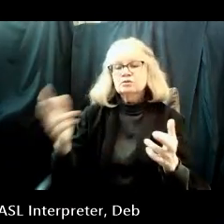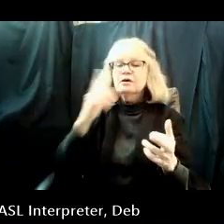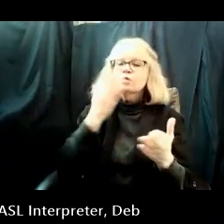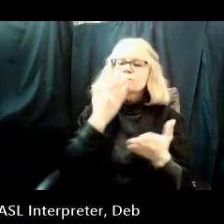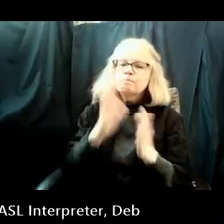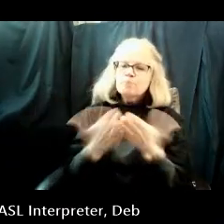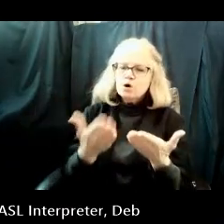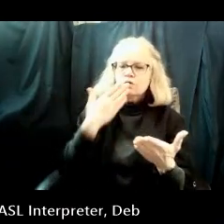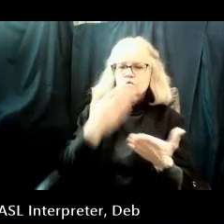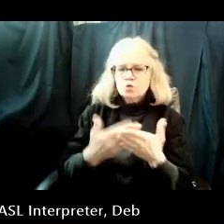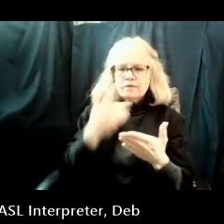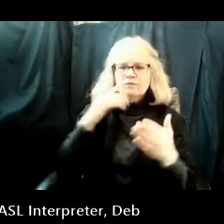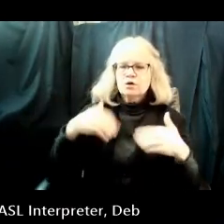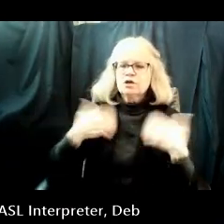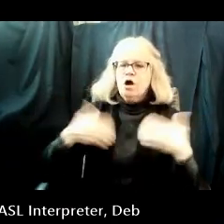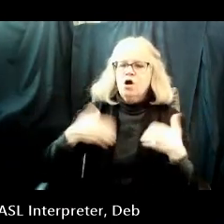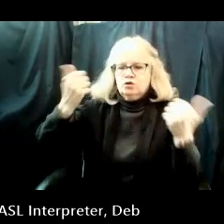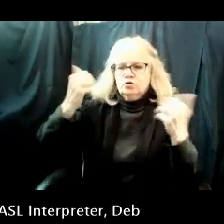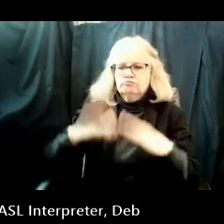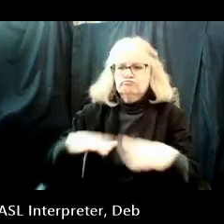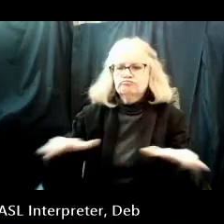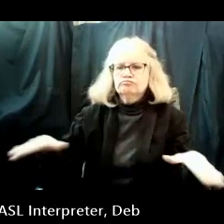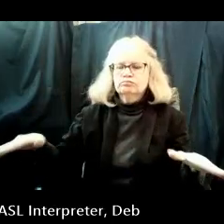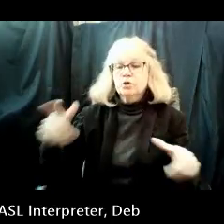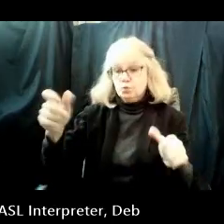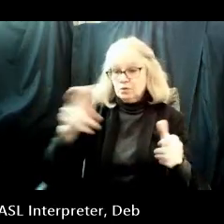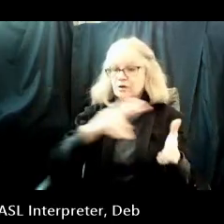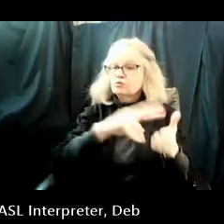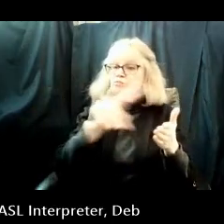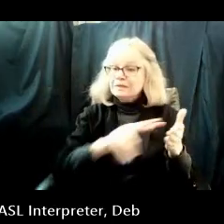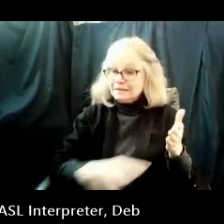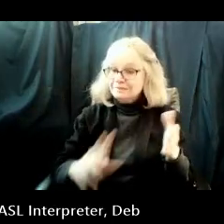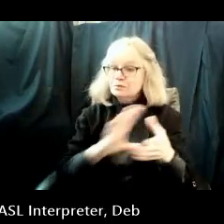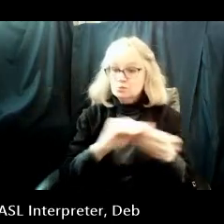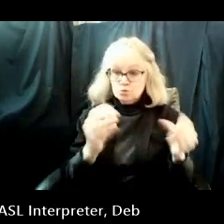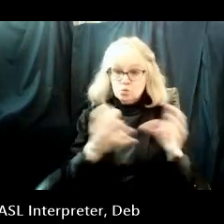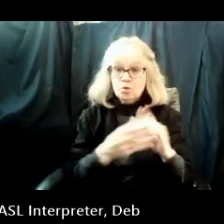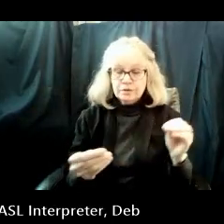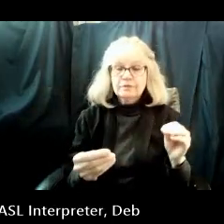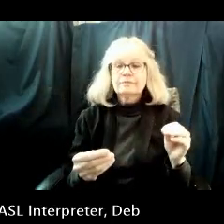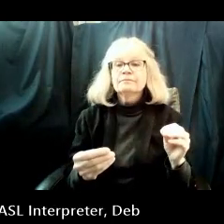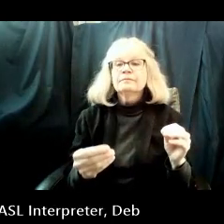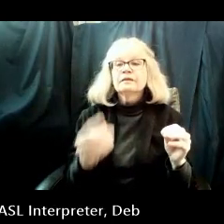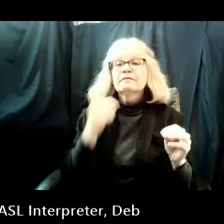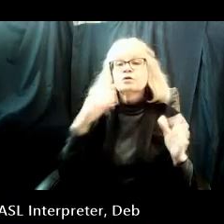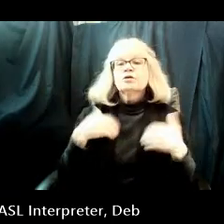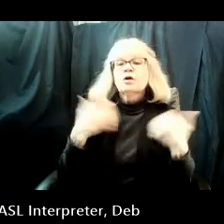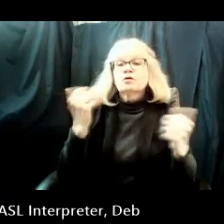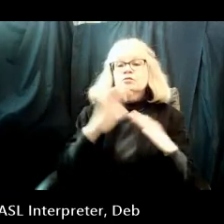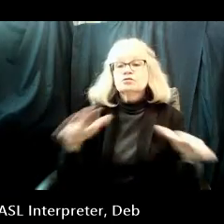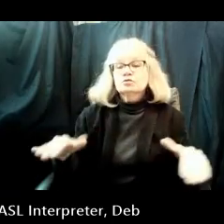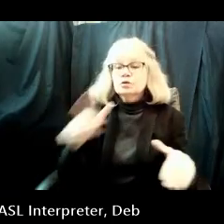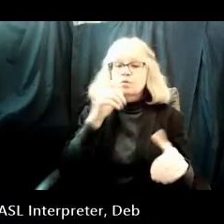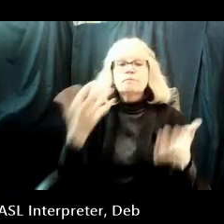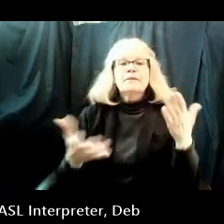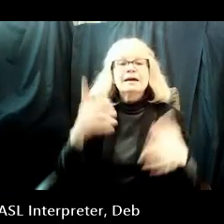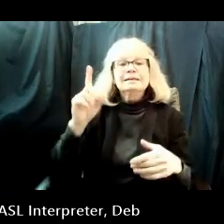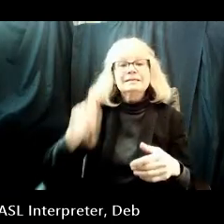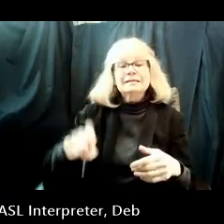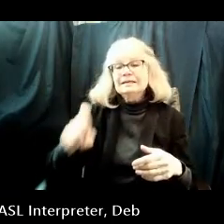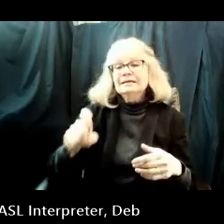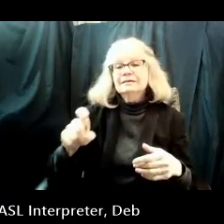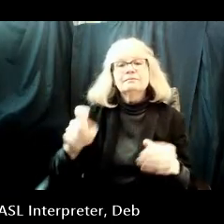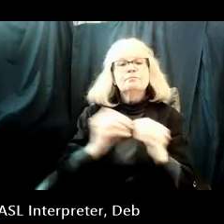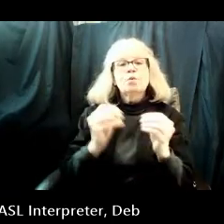children in particular, where you can kind of read through the story for younger children who might need a little bit